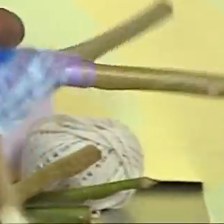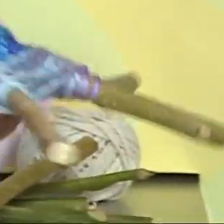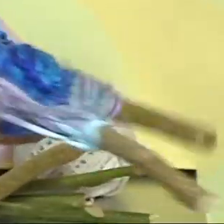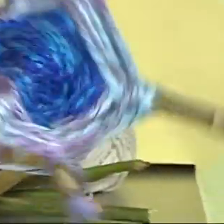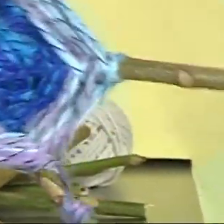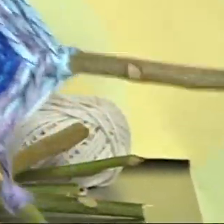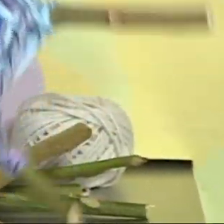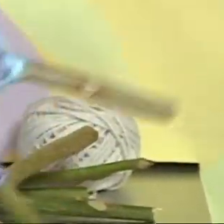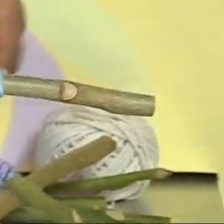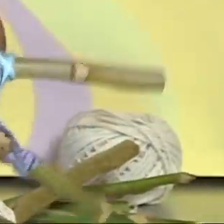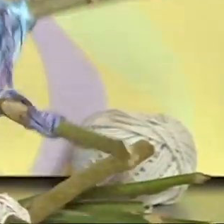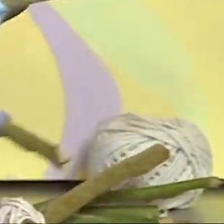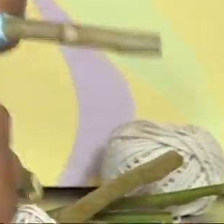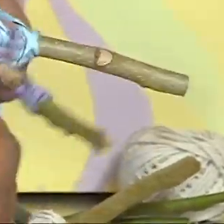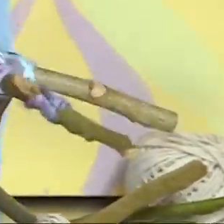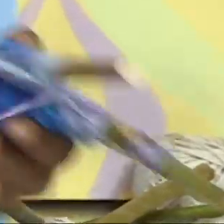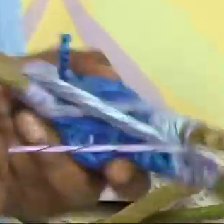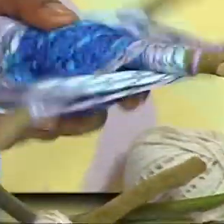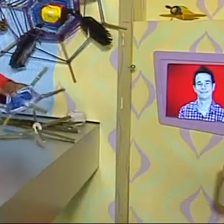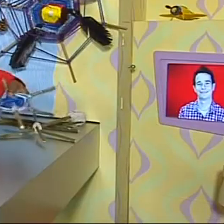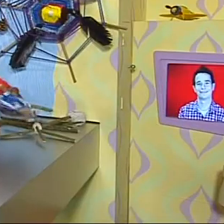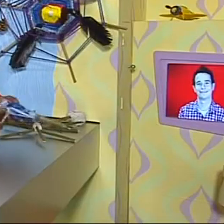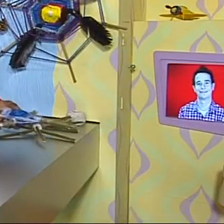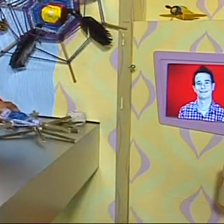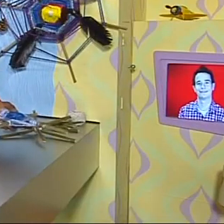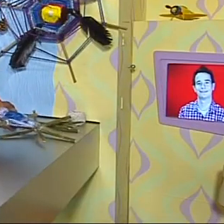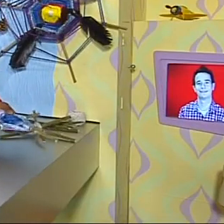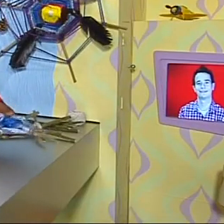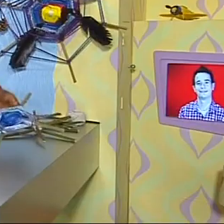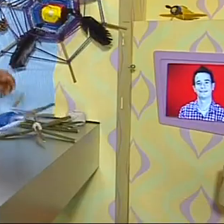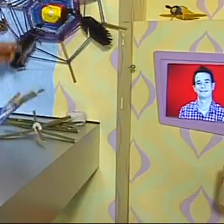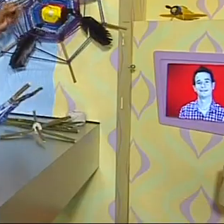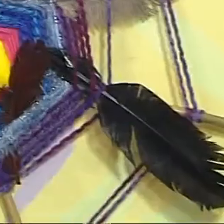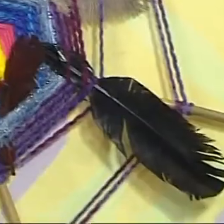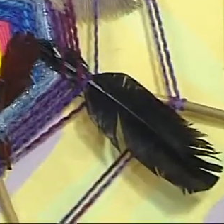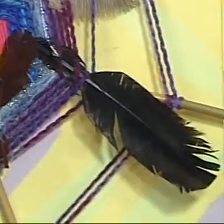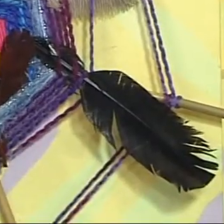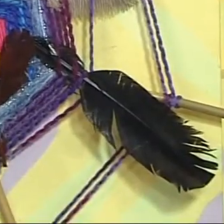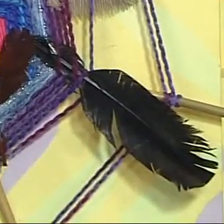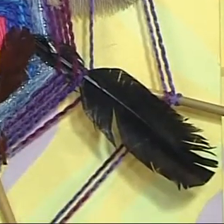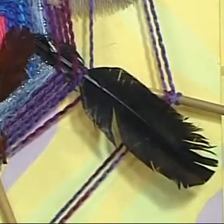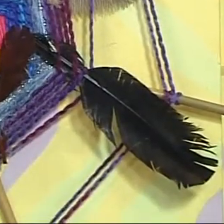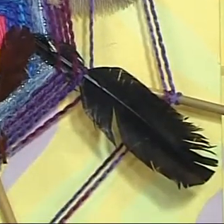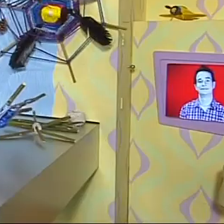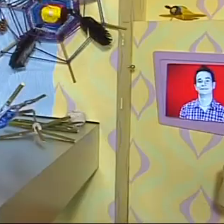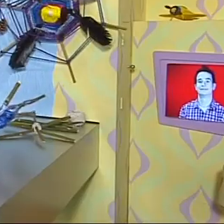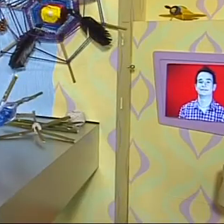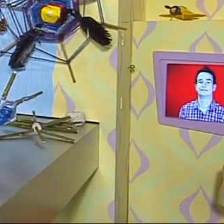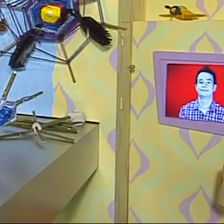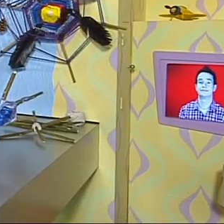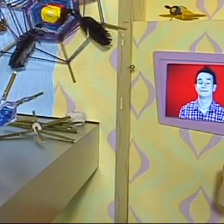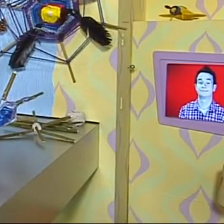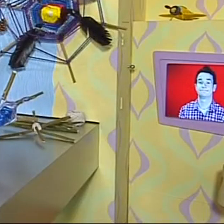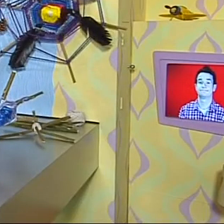very colorful spider's web. And then when you get to the end, you can add bits like these feathers. And it would look